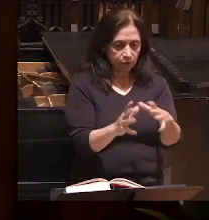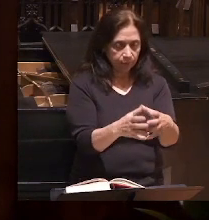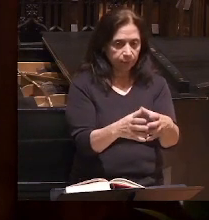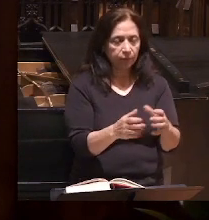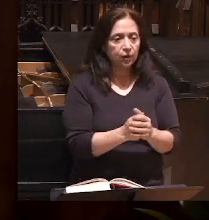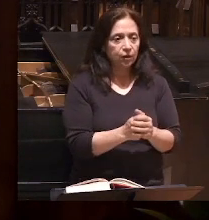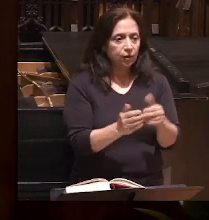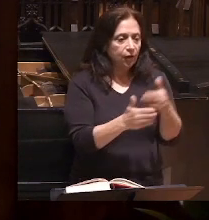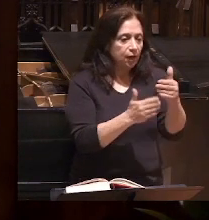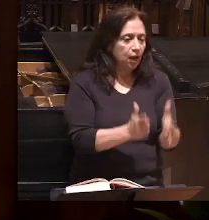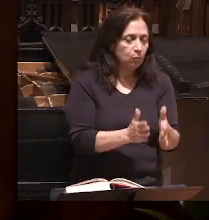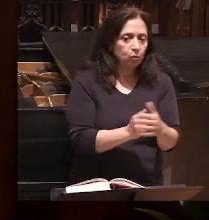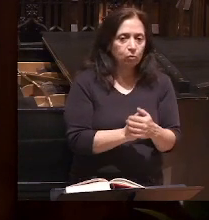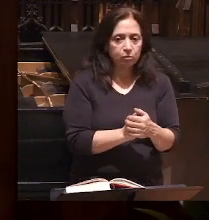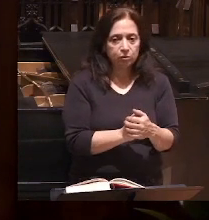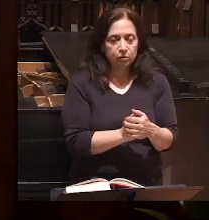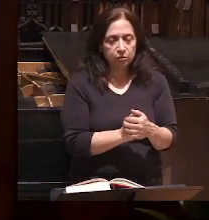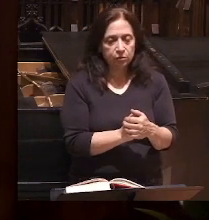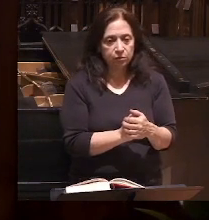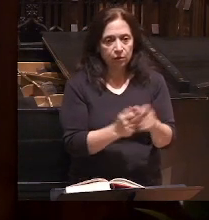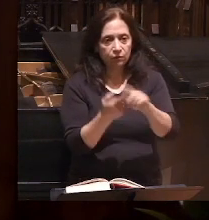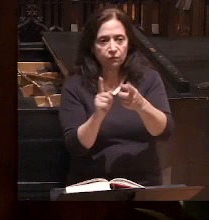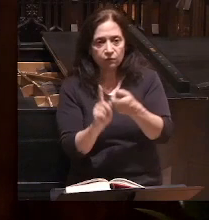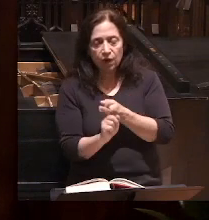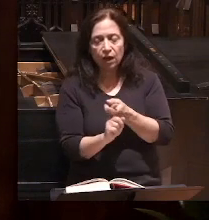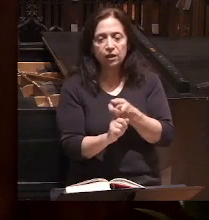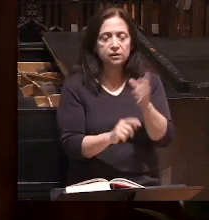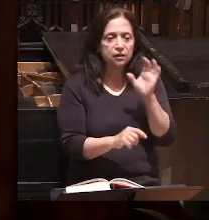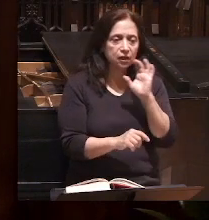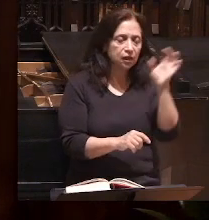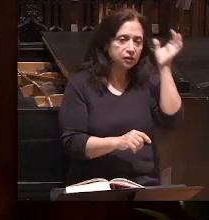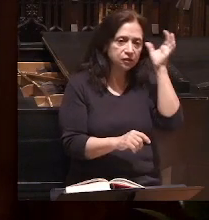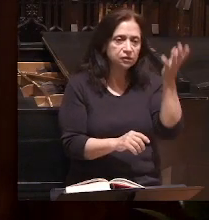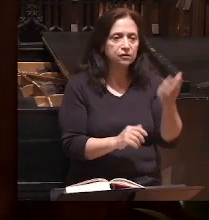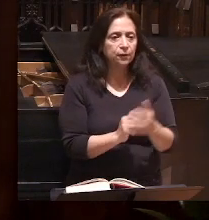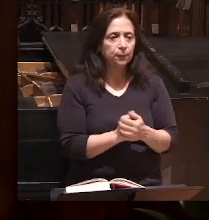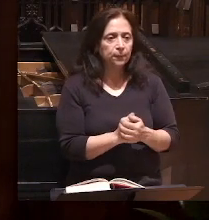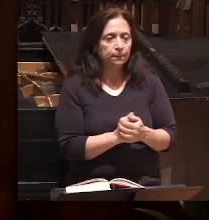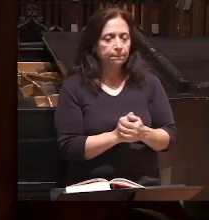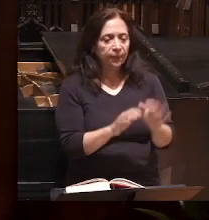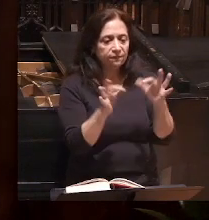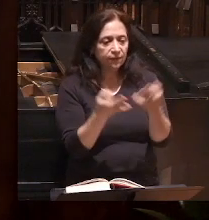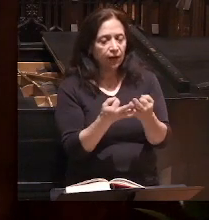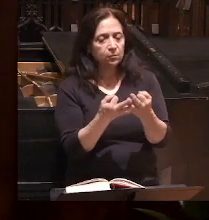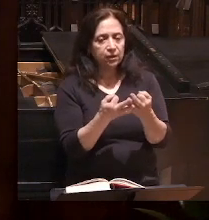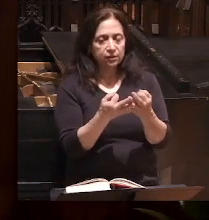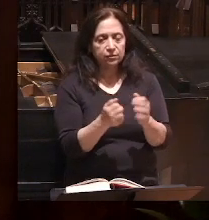There were neighbors, there were friends, there were cousins, family.